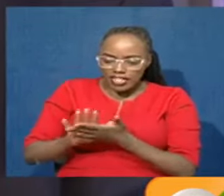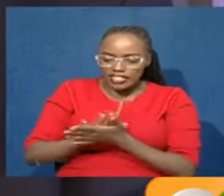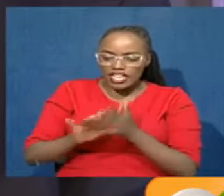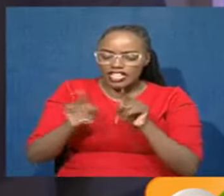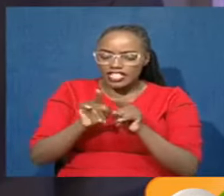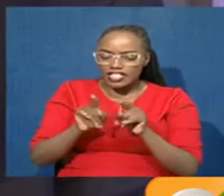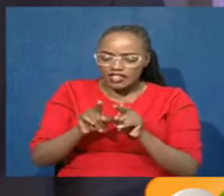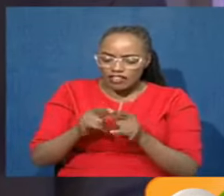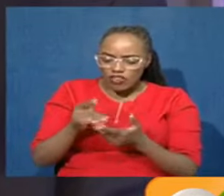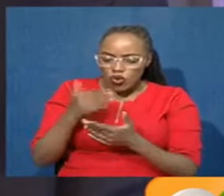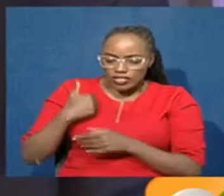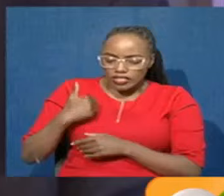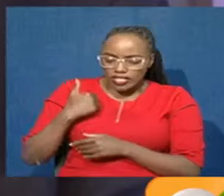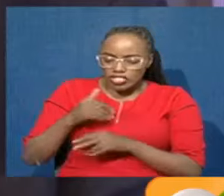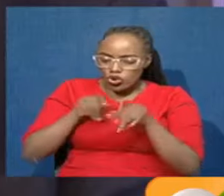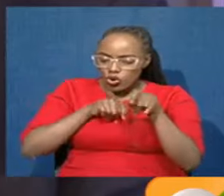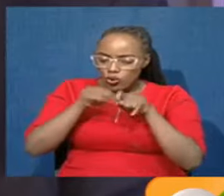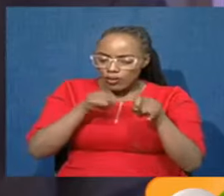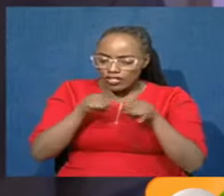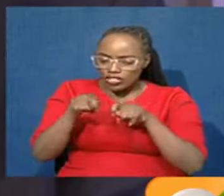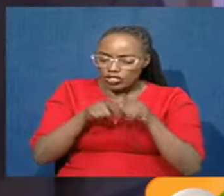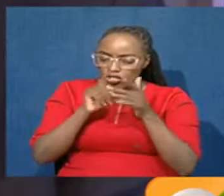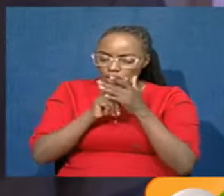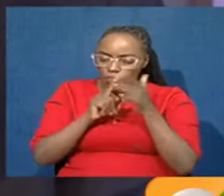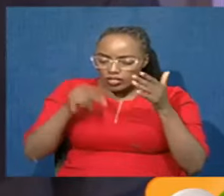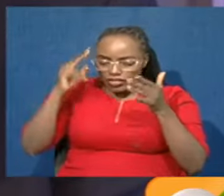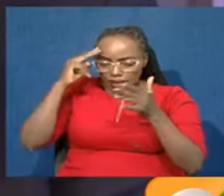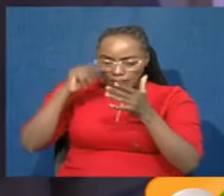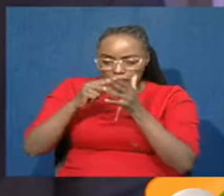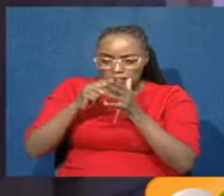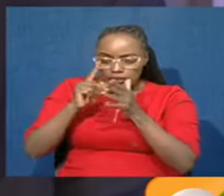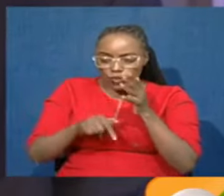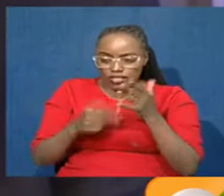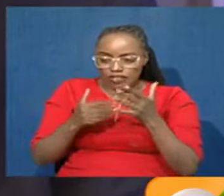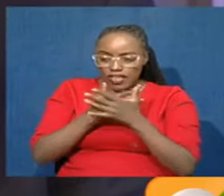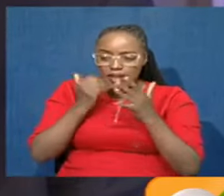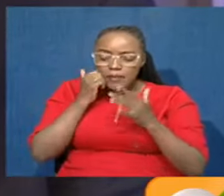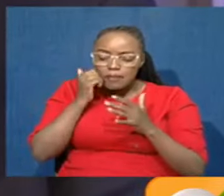for surgical operations, indeed, what it meant is that any patient